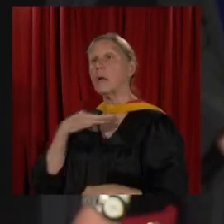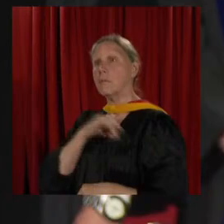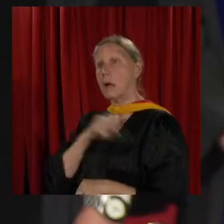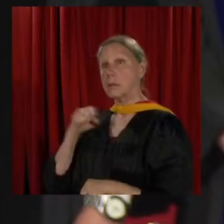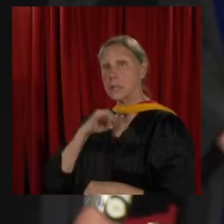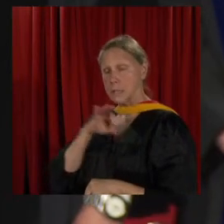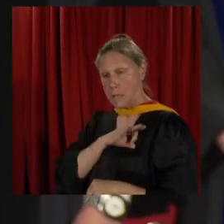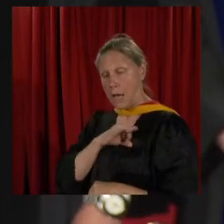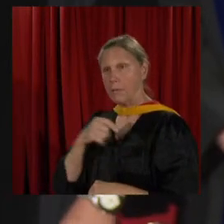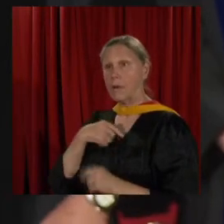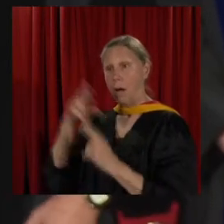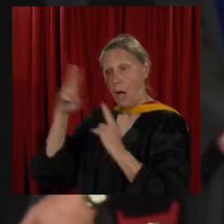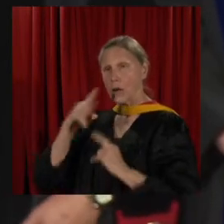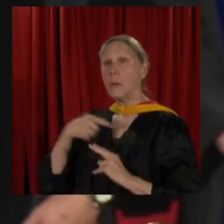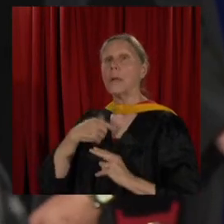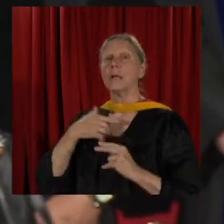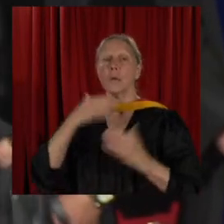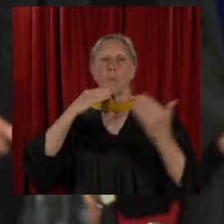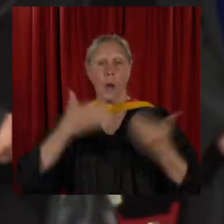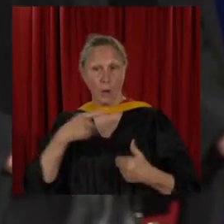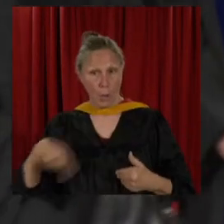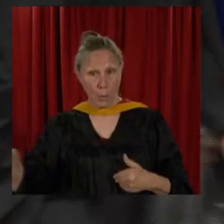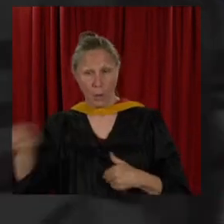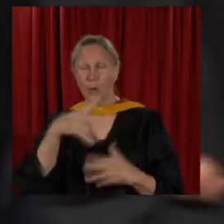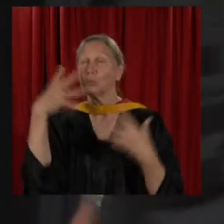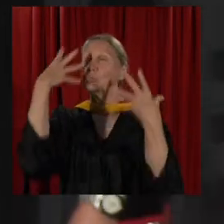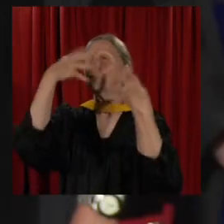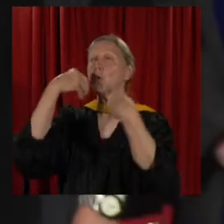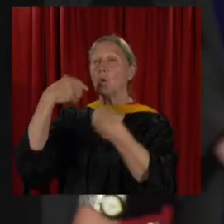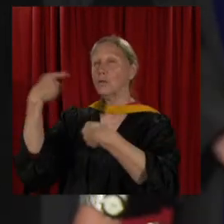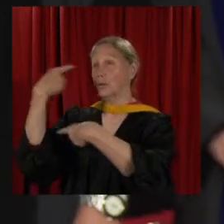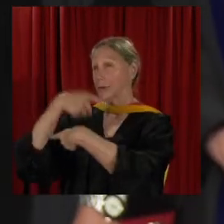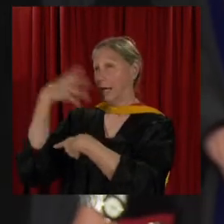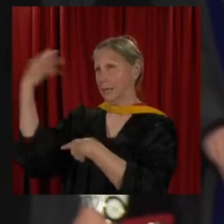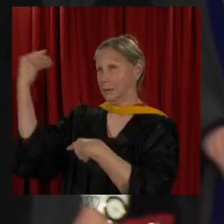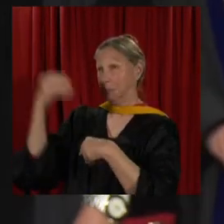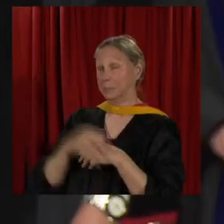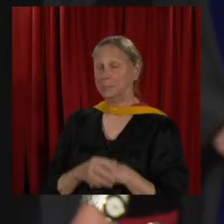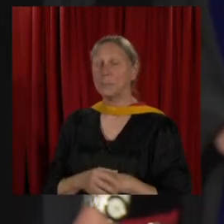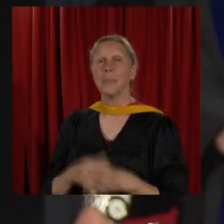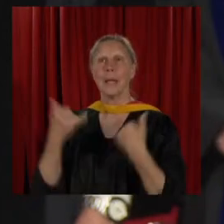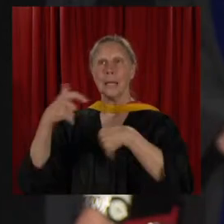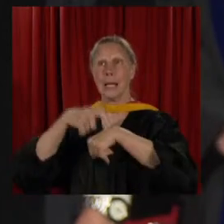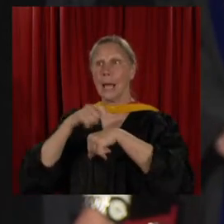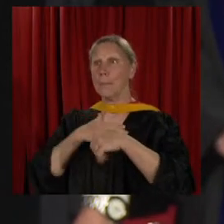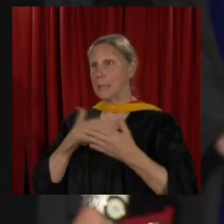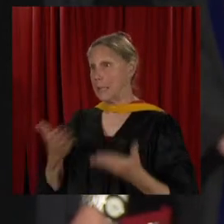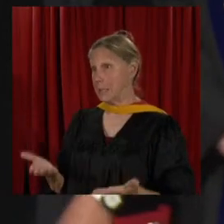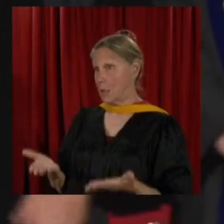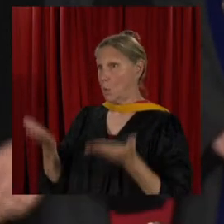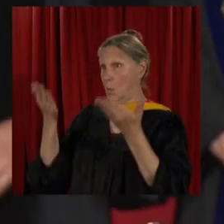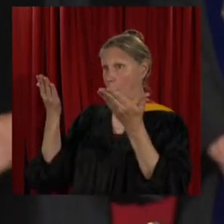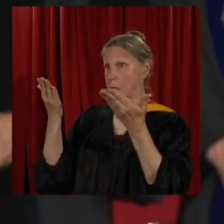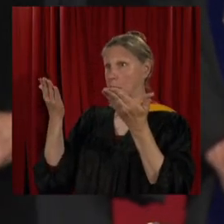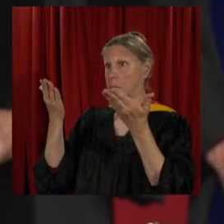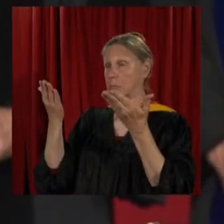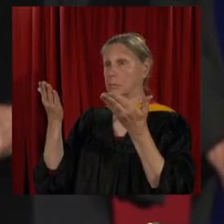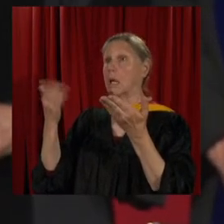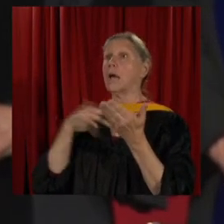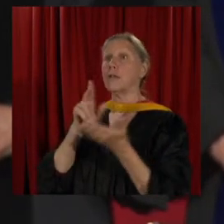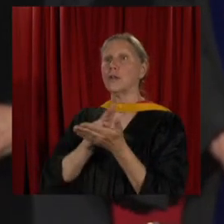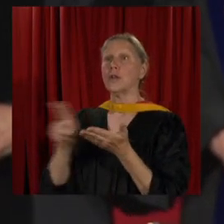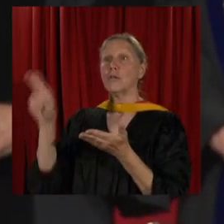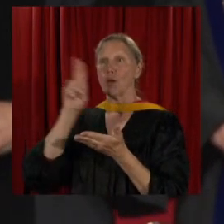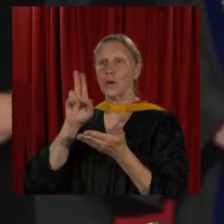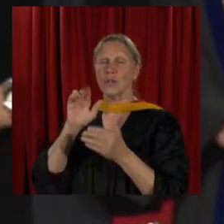pleasure to welcome you here today on this beautiful, gorgeous weather. At this time, would everyone please rise as the University